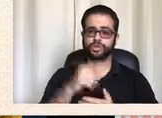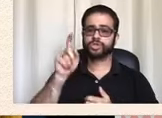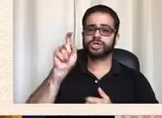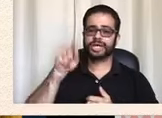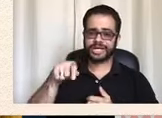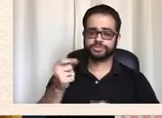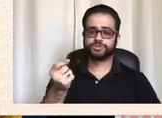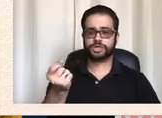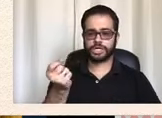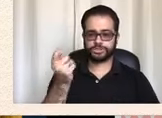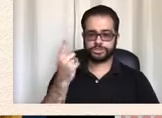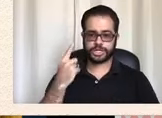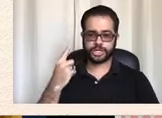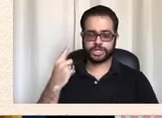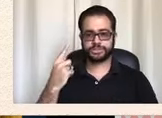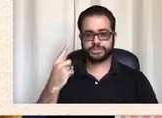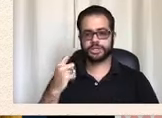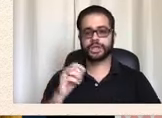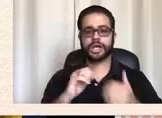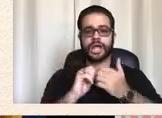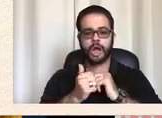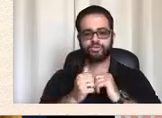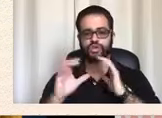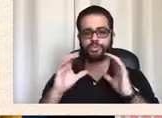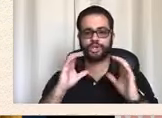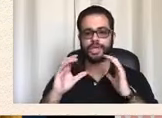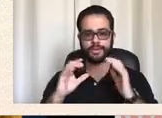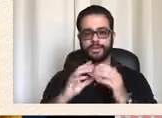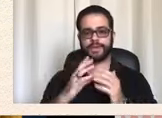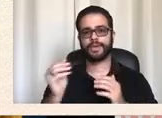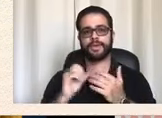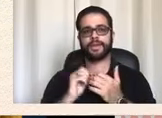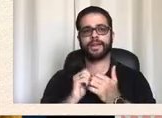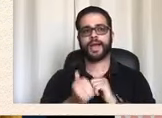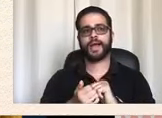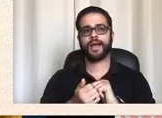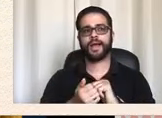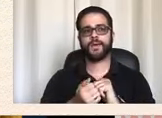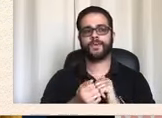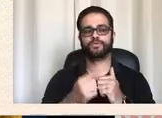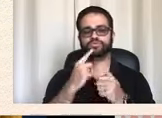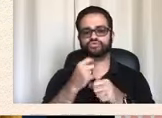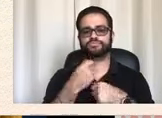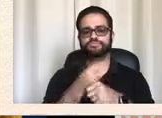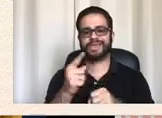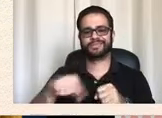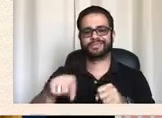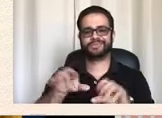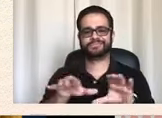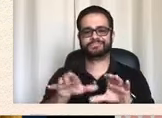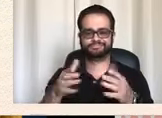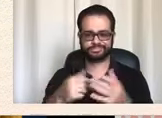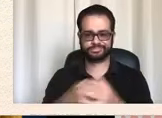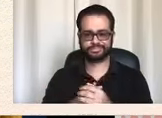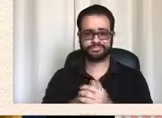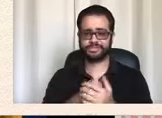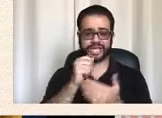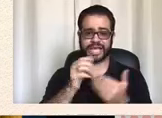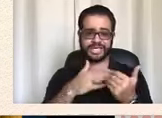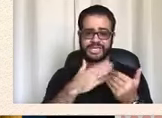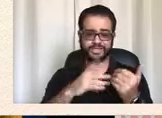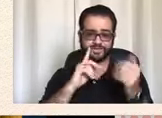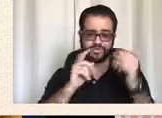understand how to communicate and how to make these things happen. It's not so easy to understand